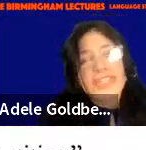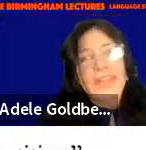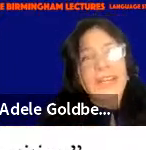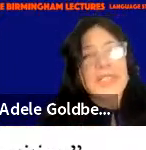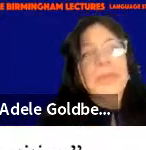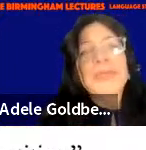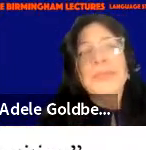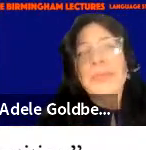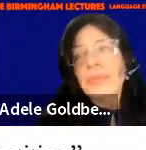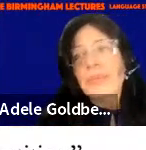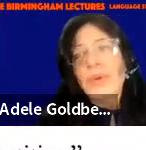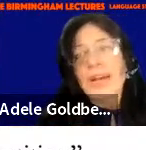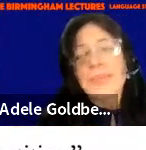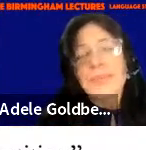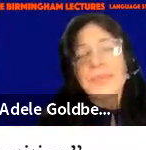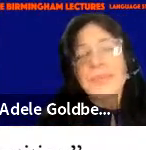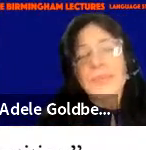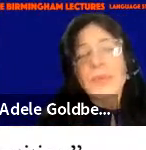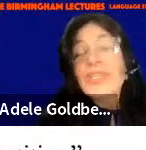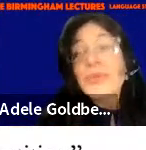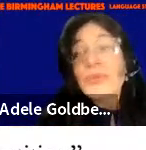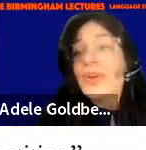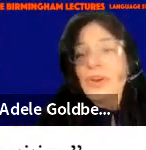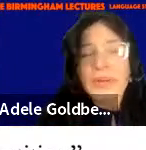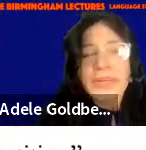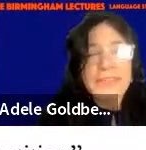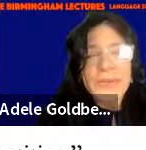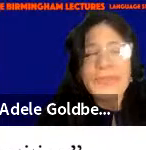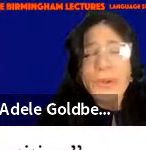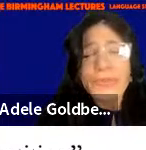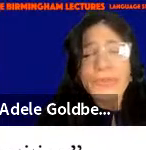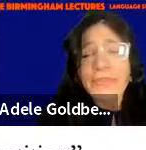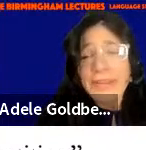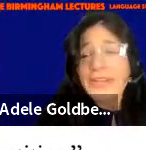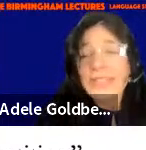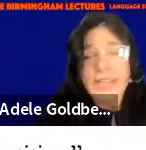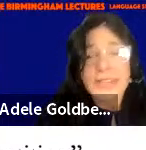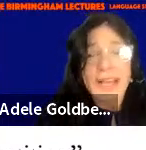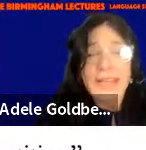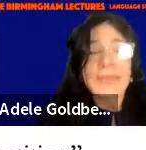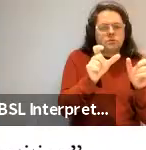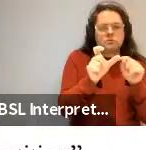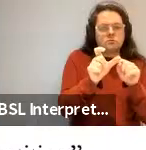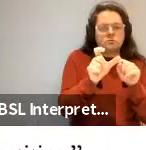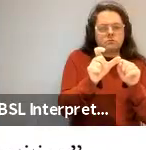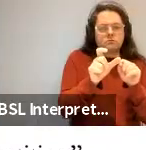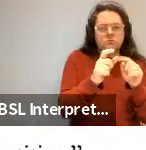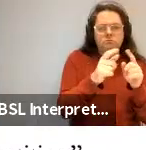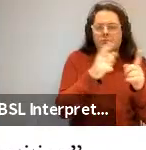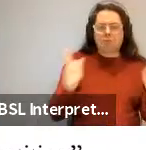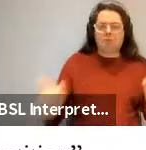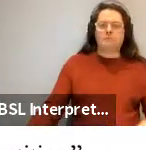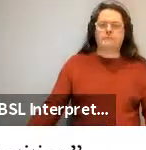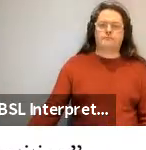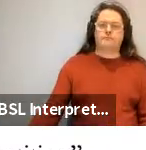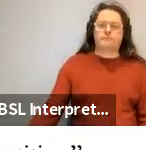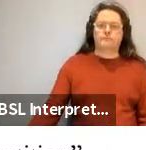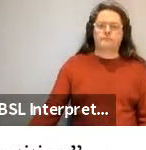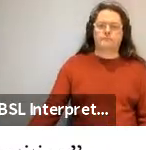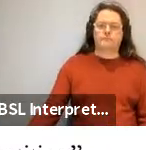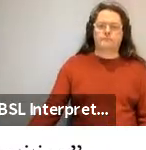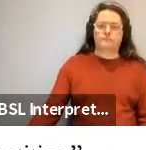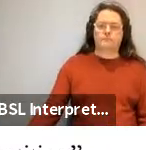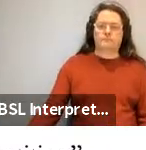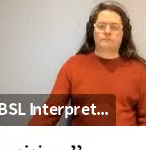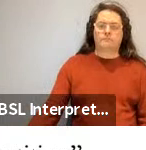It's just a thought experiment, but, um, but we do know, and in fact, we've known for a very long time, um, that anaphoric